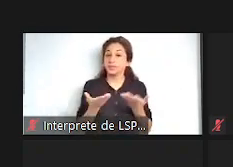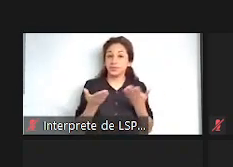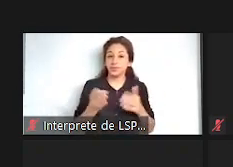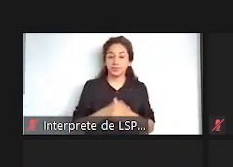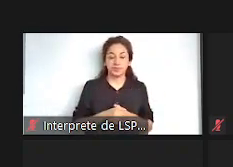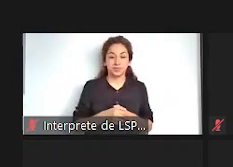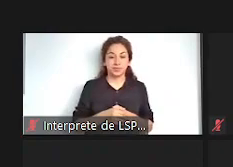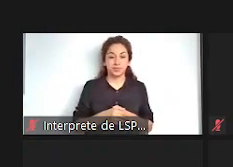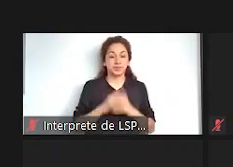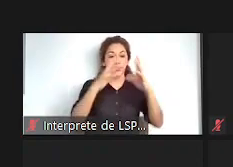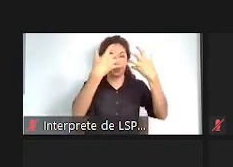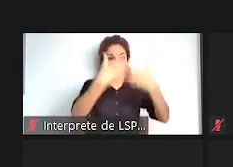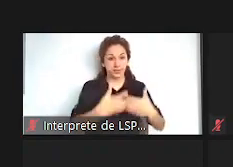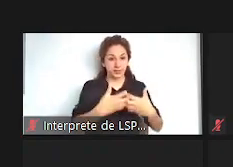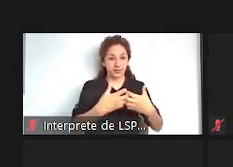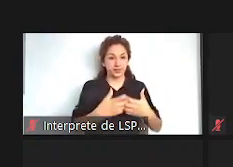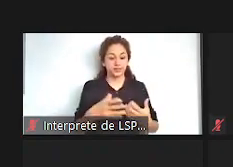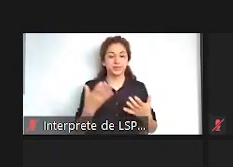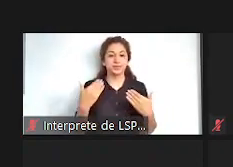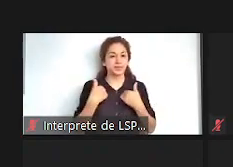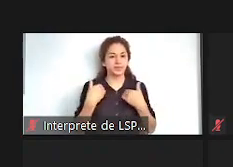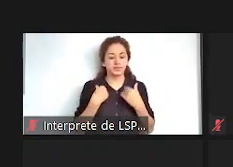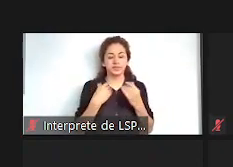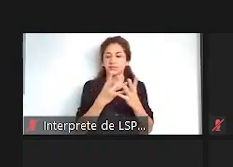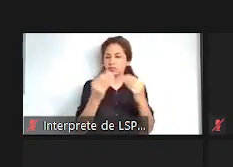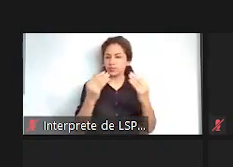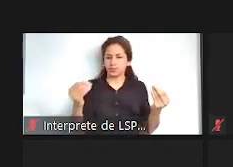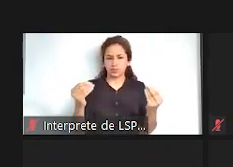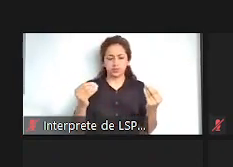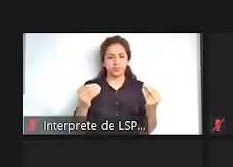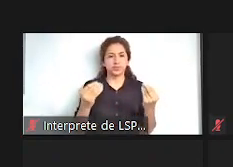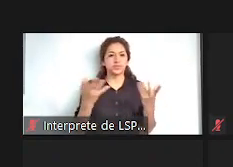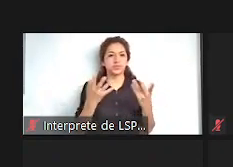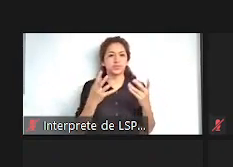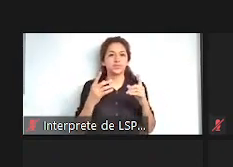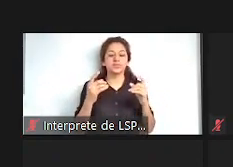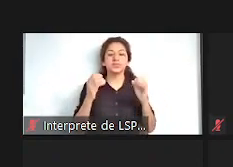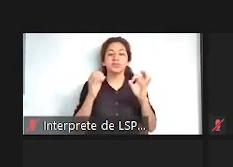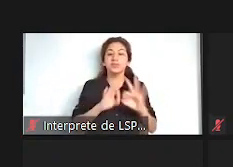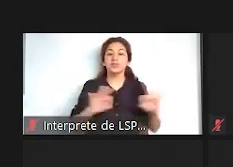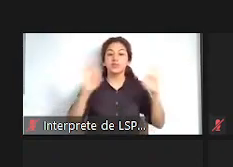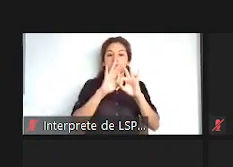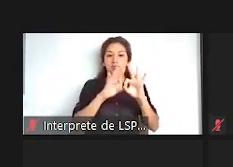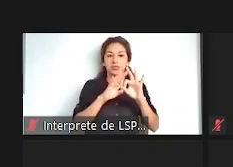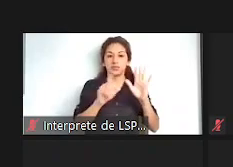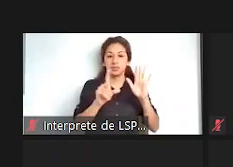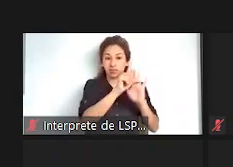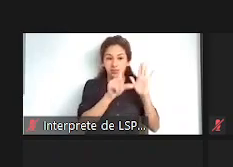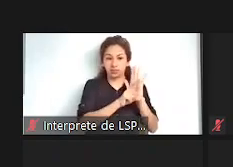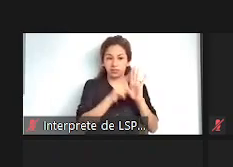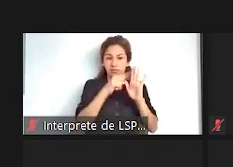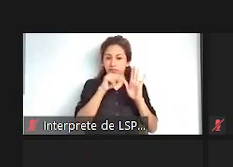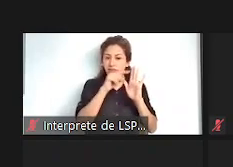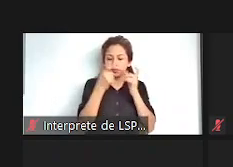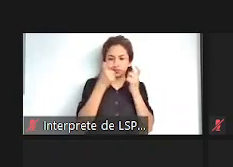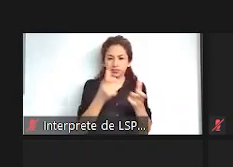matter for this reason the companies are implementing some frameworks that allow